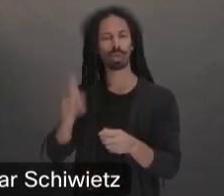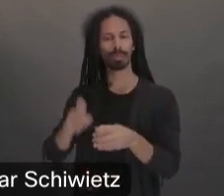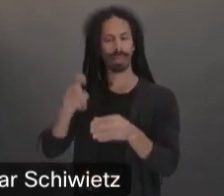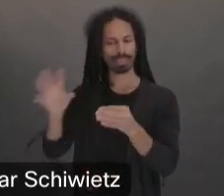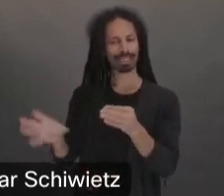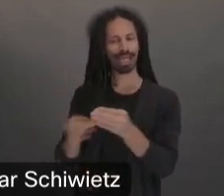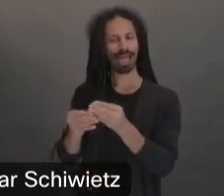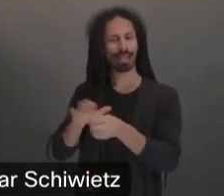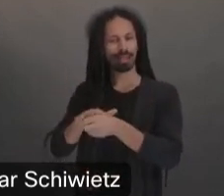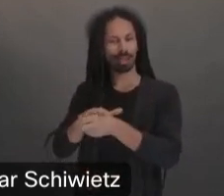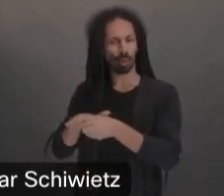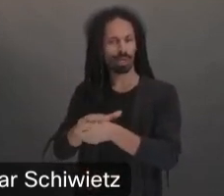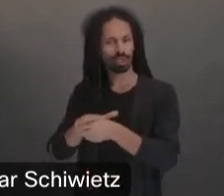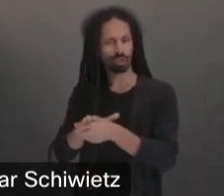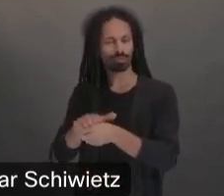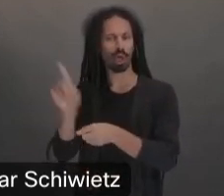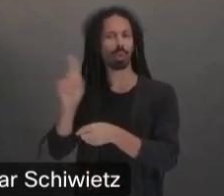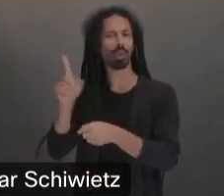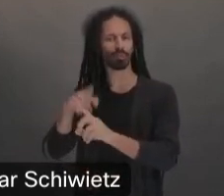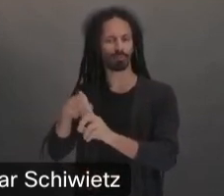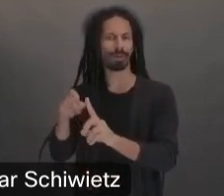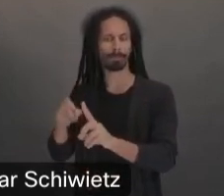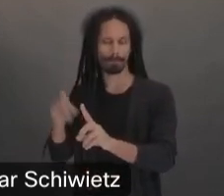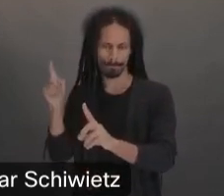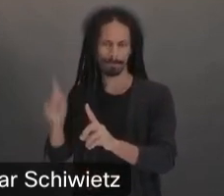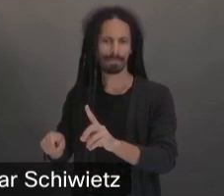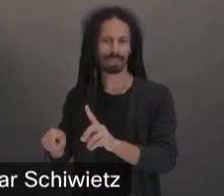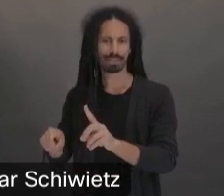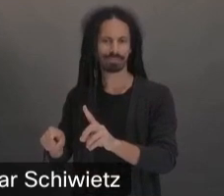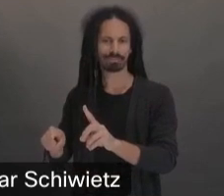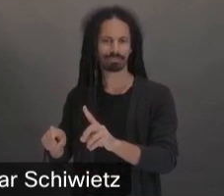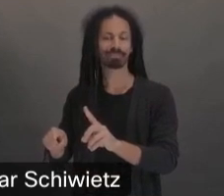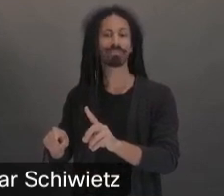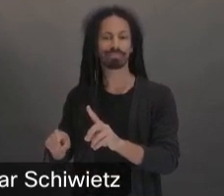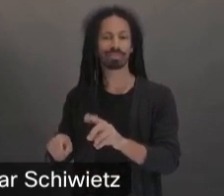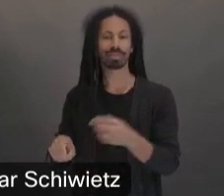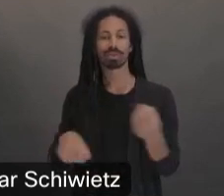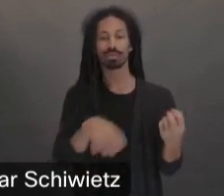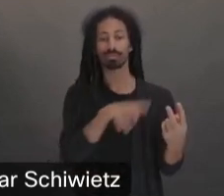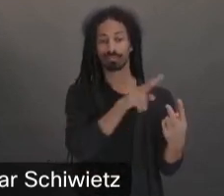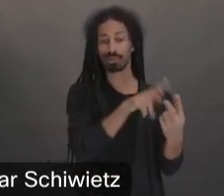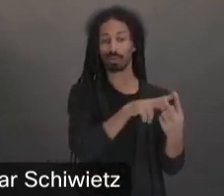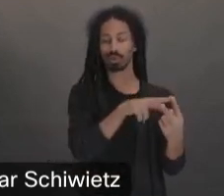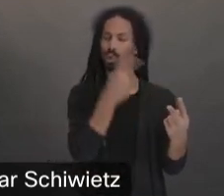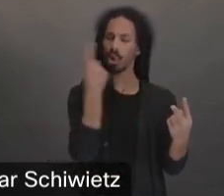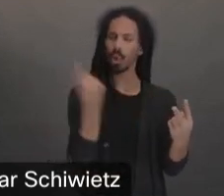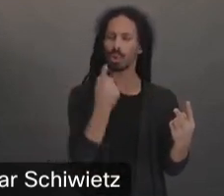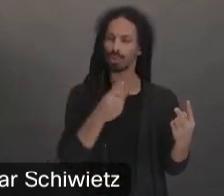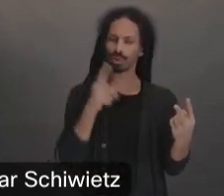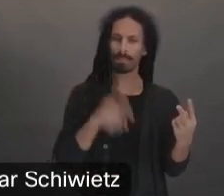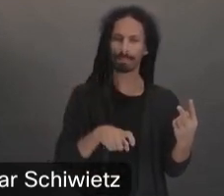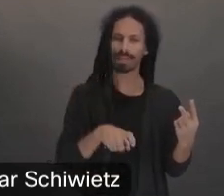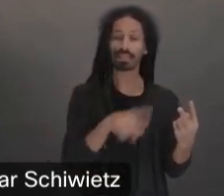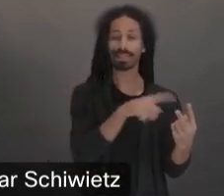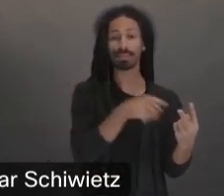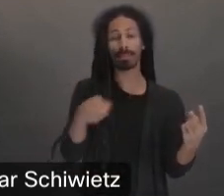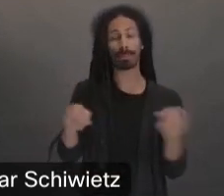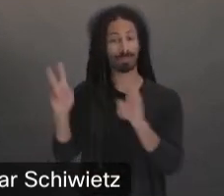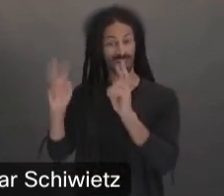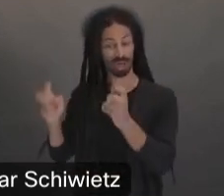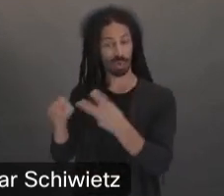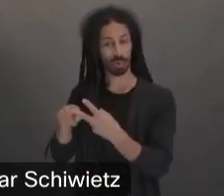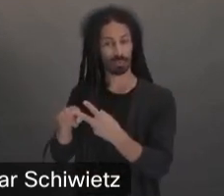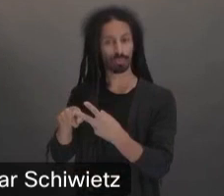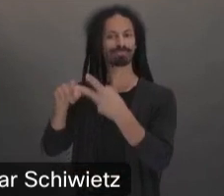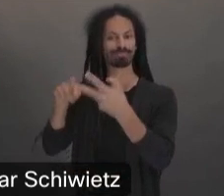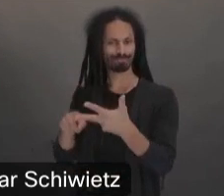element. So in addition to author and date, you also need to include the location. Where did you find this quote in